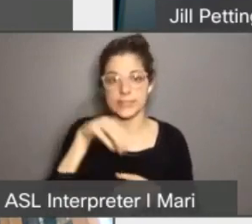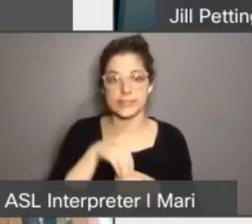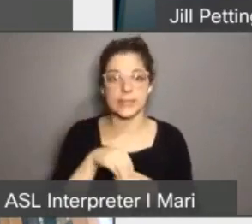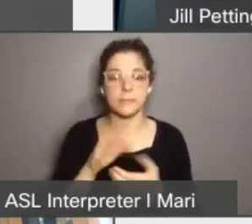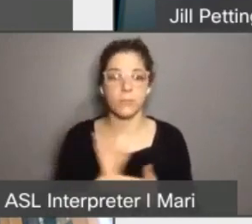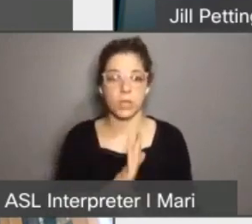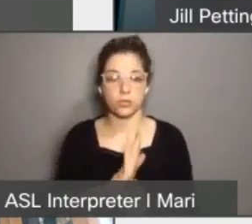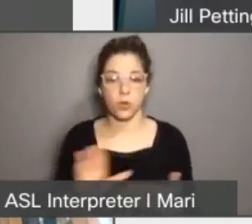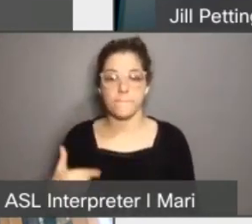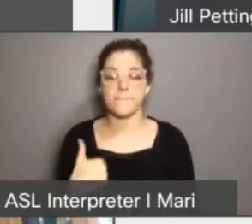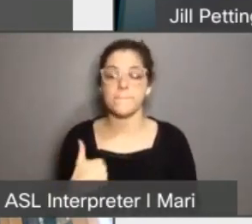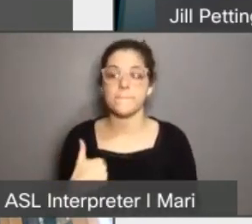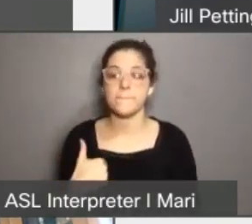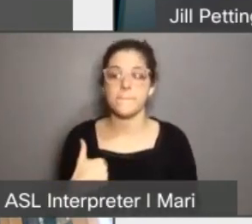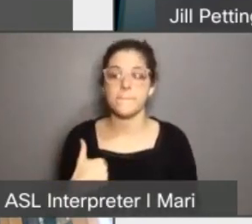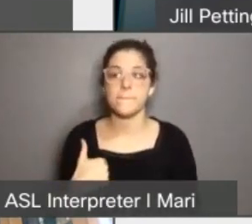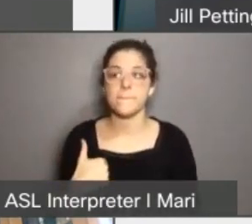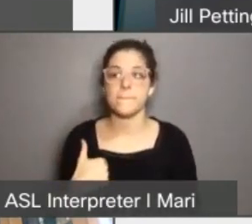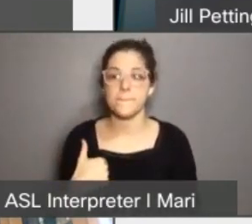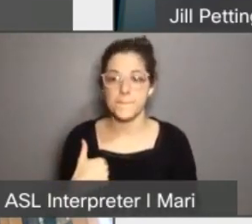autism spectrum, and I